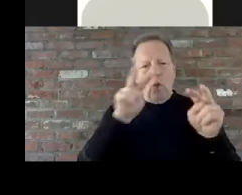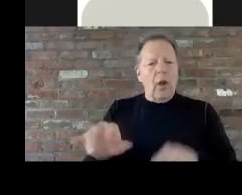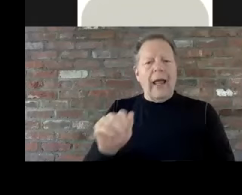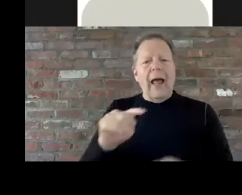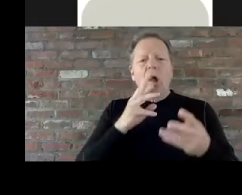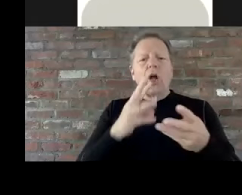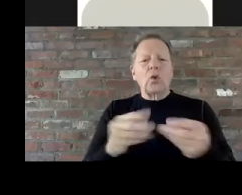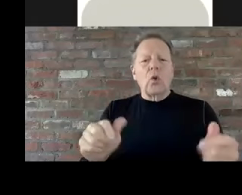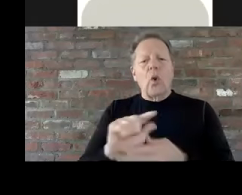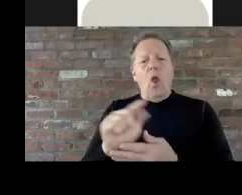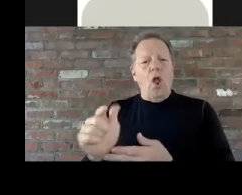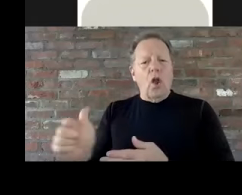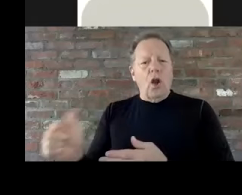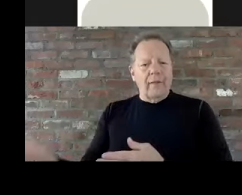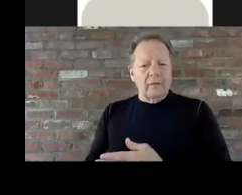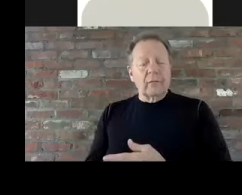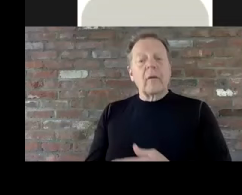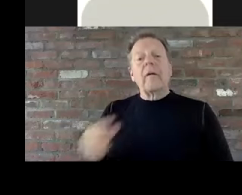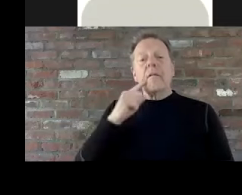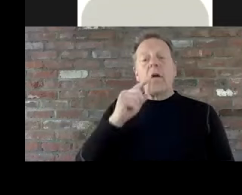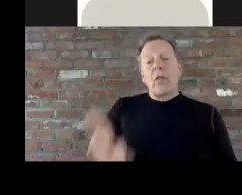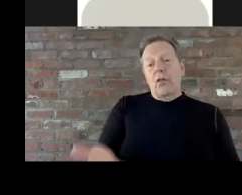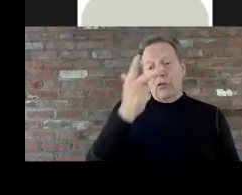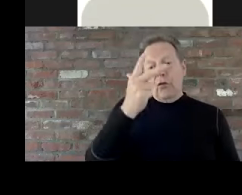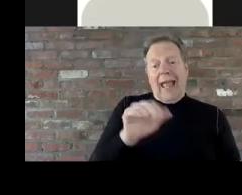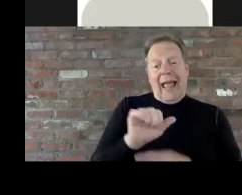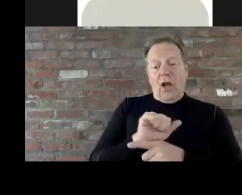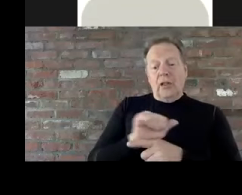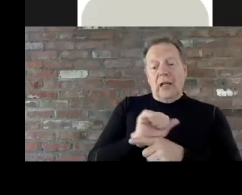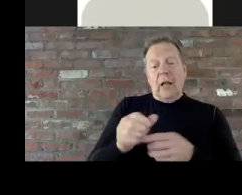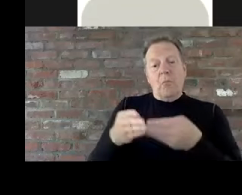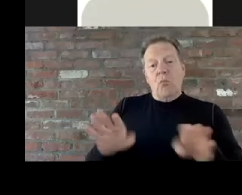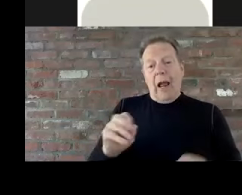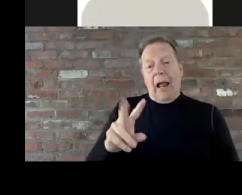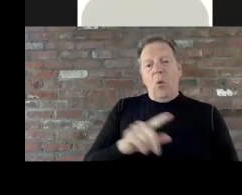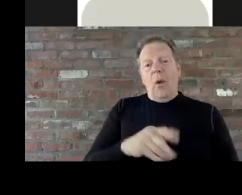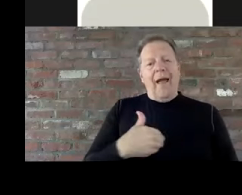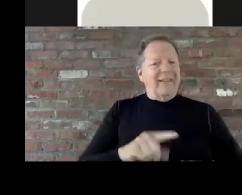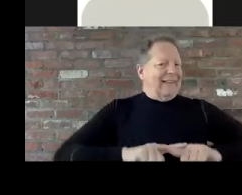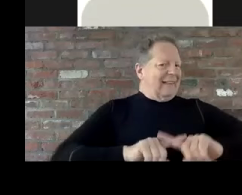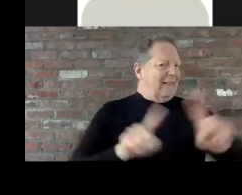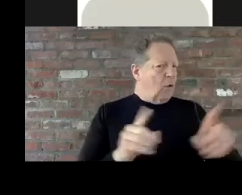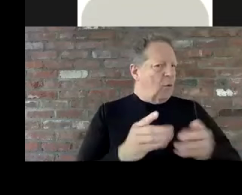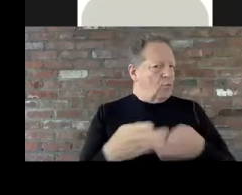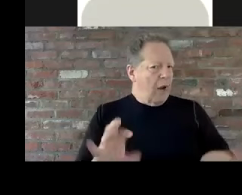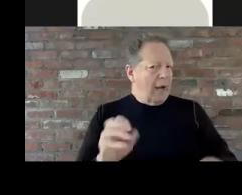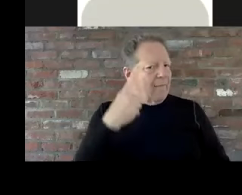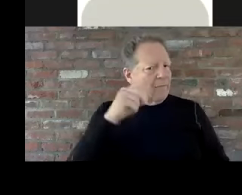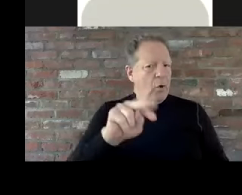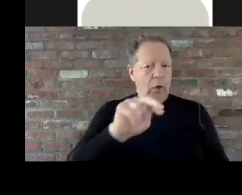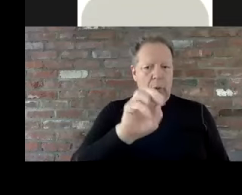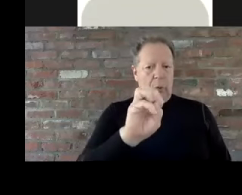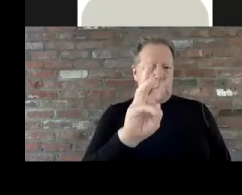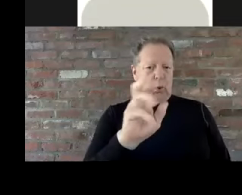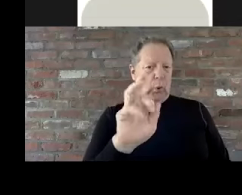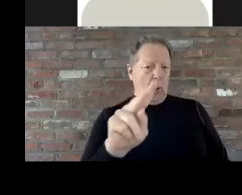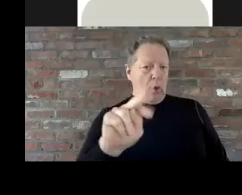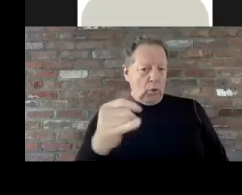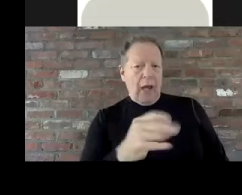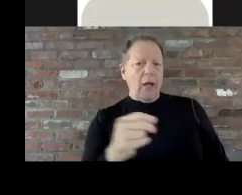solution alternatives. For the 3 exercise breakout, we have different breakouts for Newark,